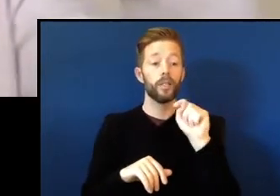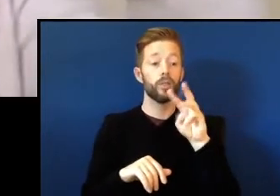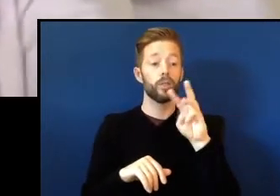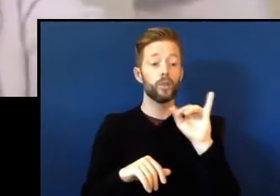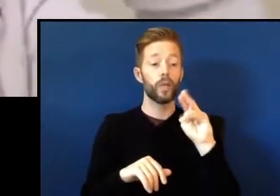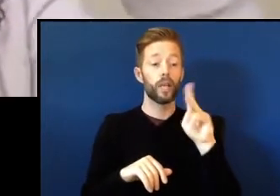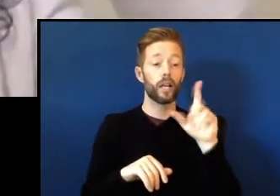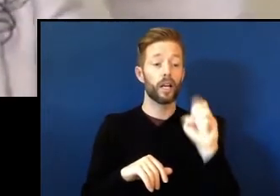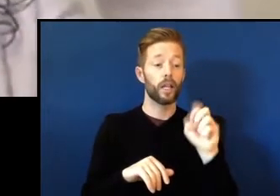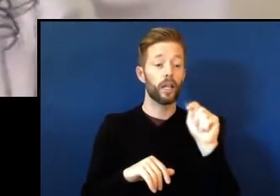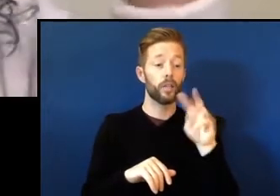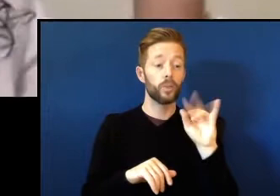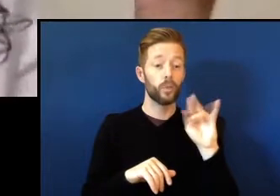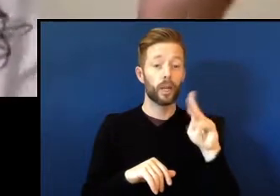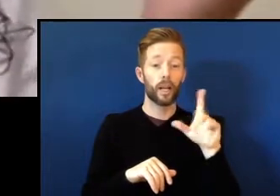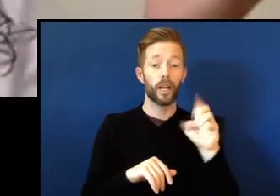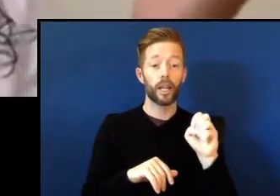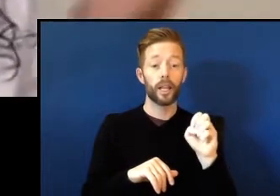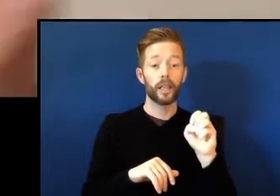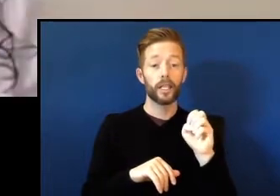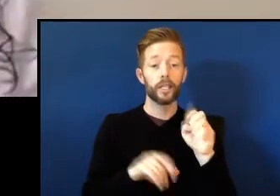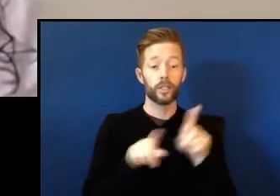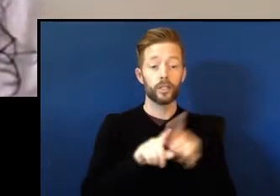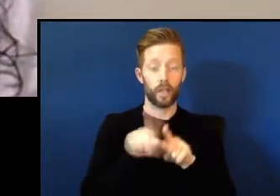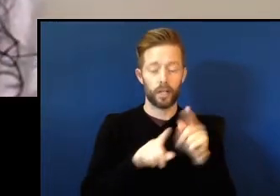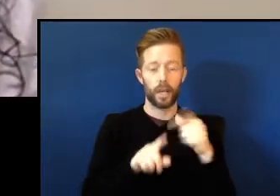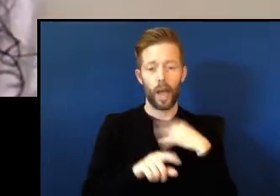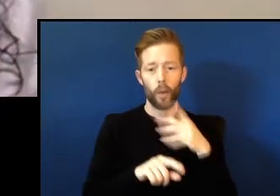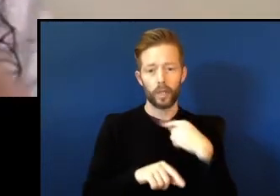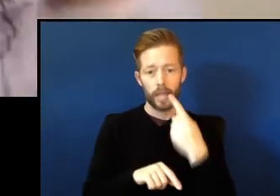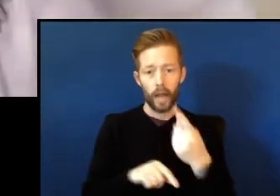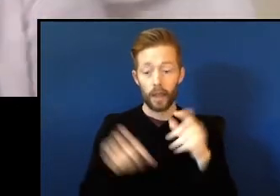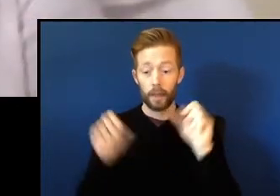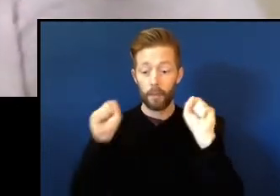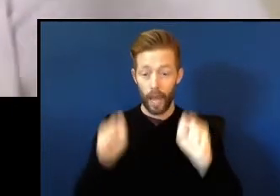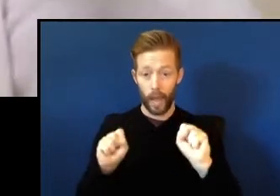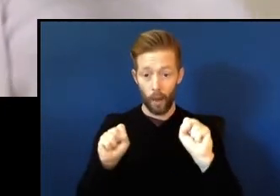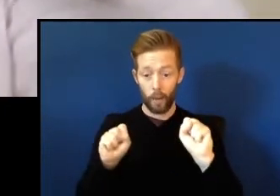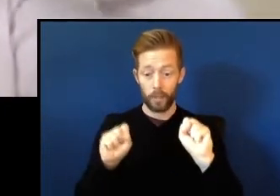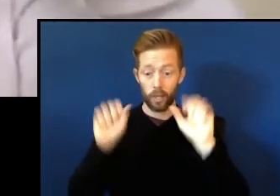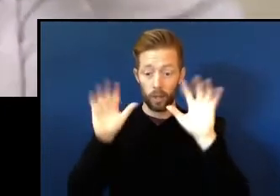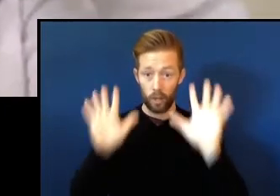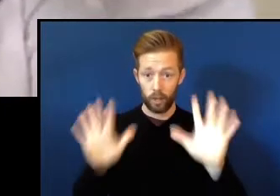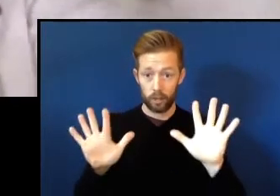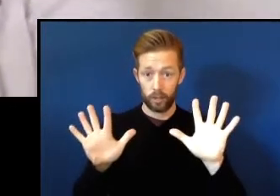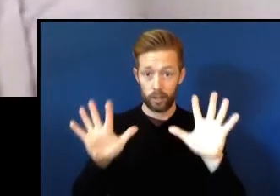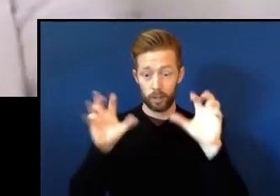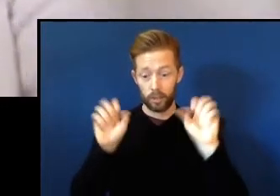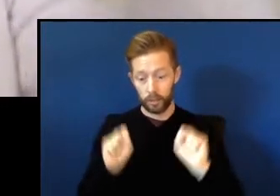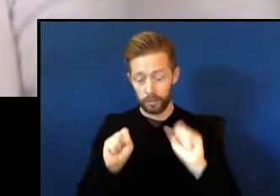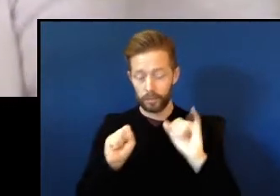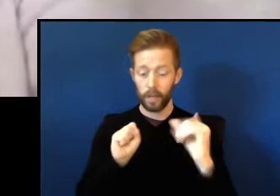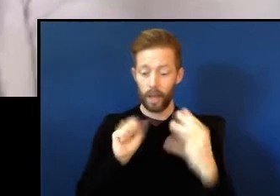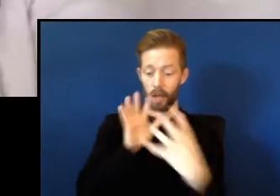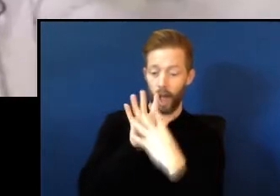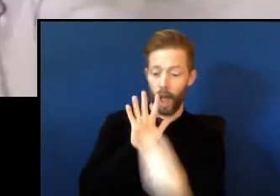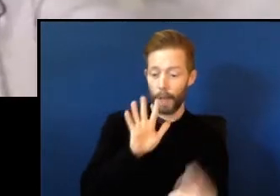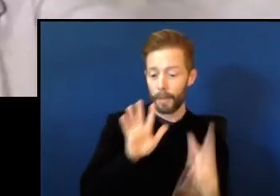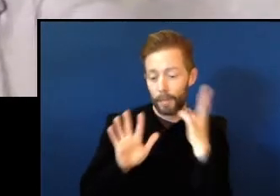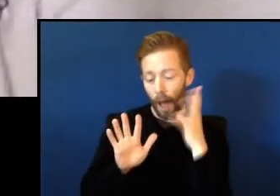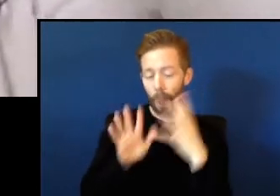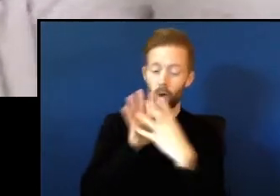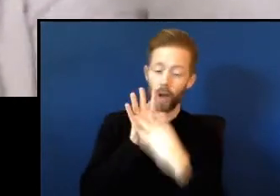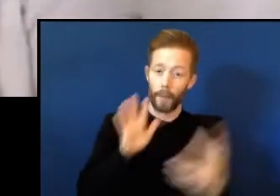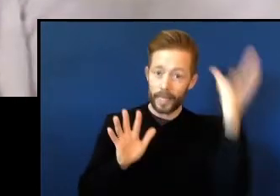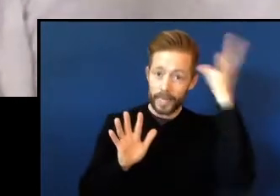Little Star. I would tell my toddler or my youngster to open and close their hand like mommy or like